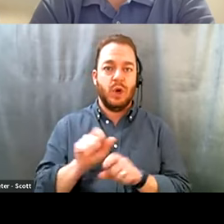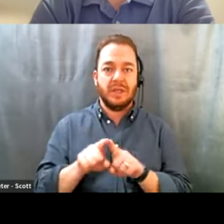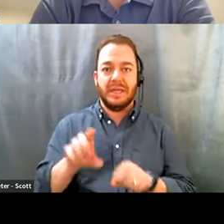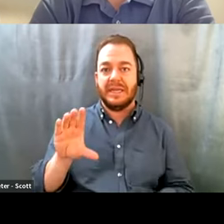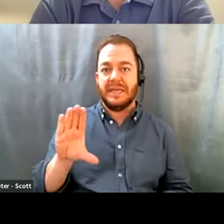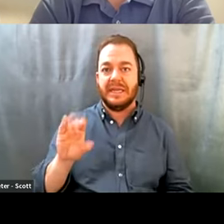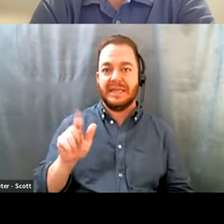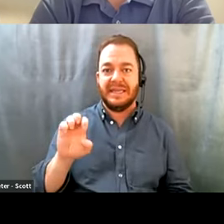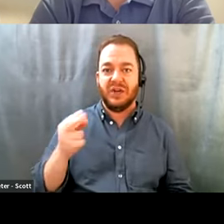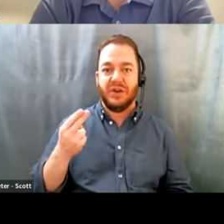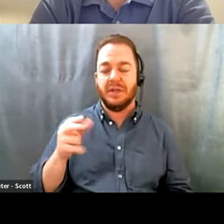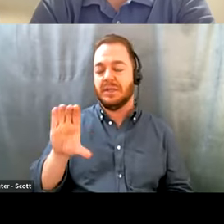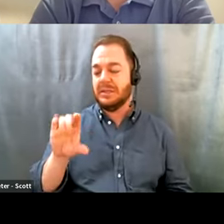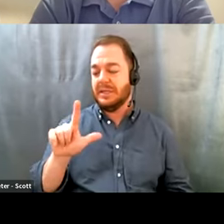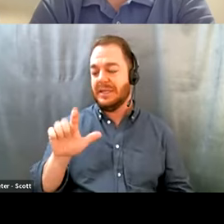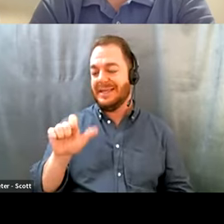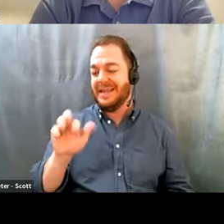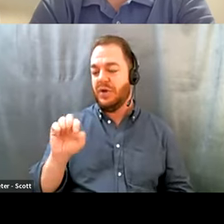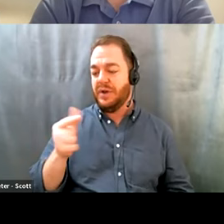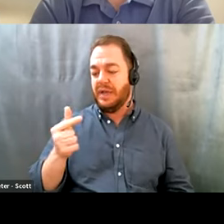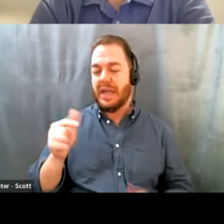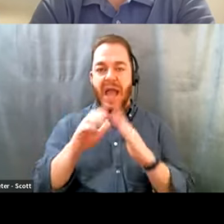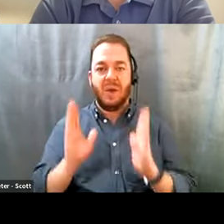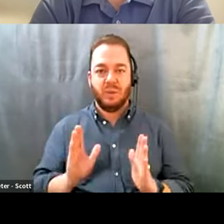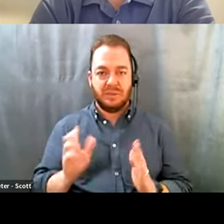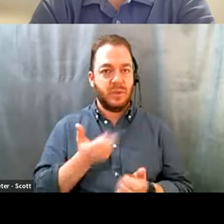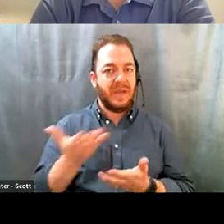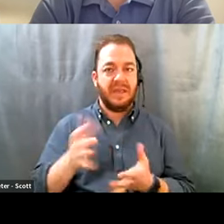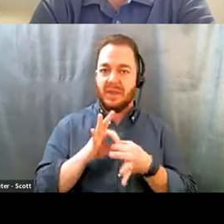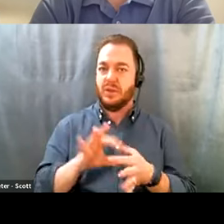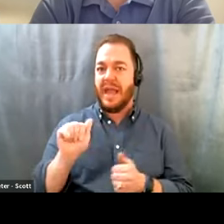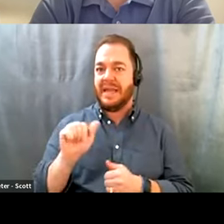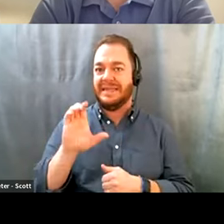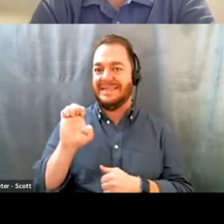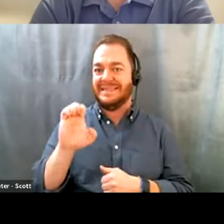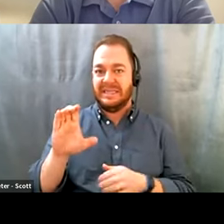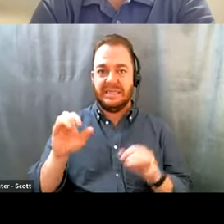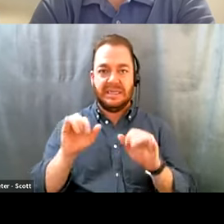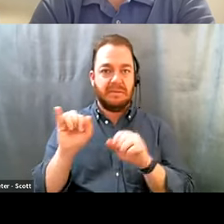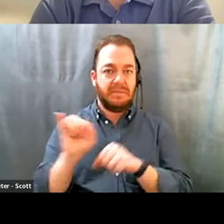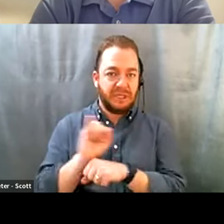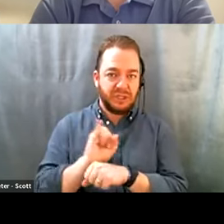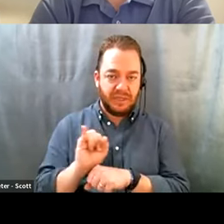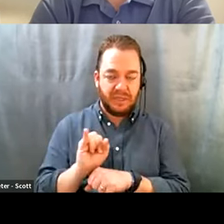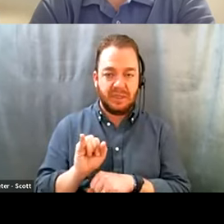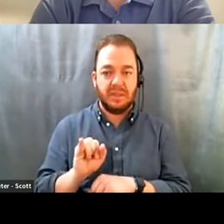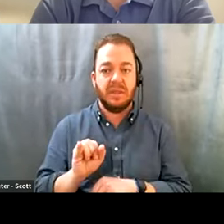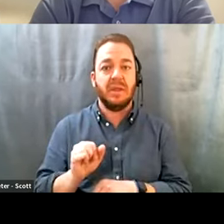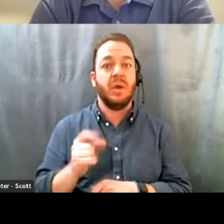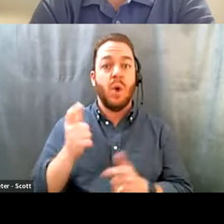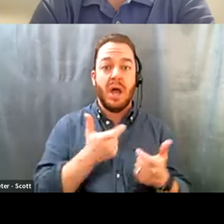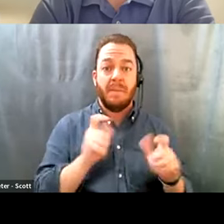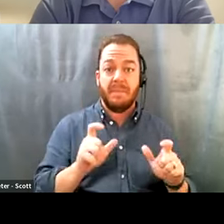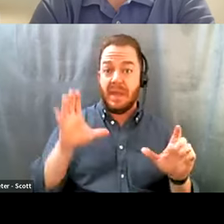that clearinghouse could be anything that's having to do with the AEC industry, but one could be, I'm a big company and I'm